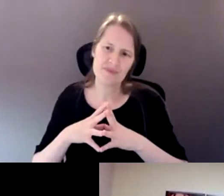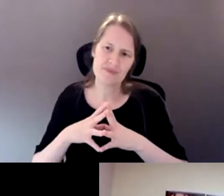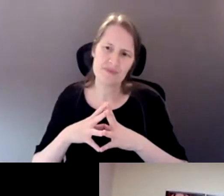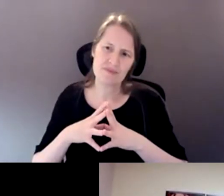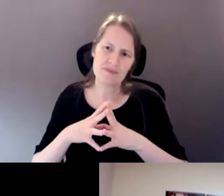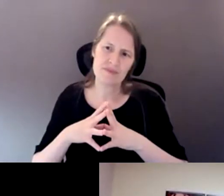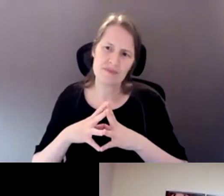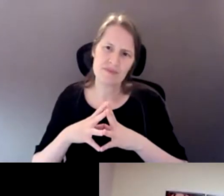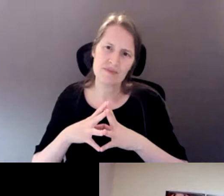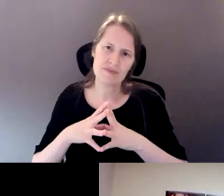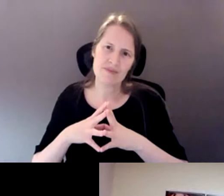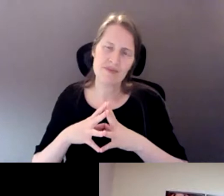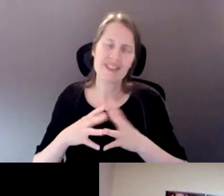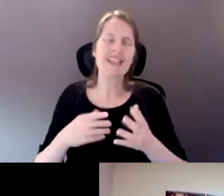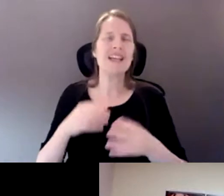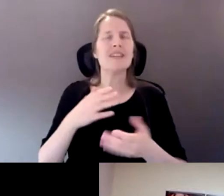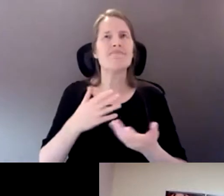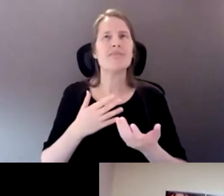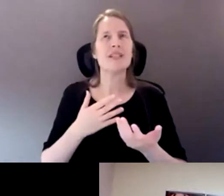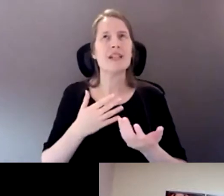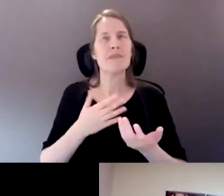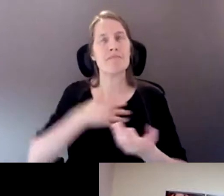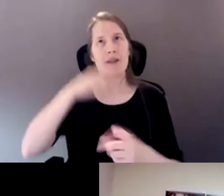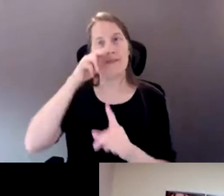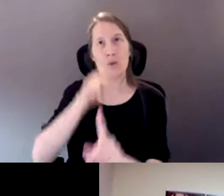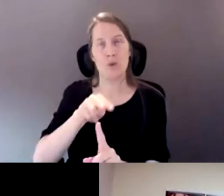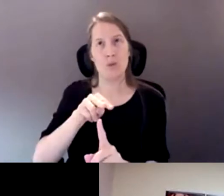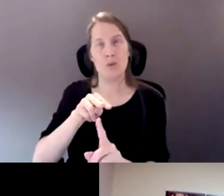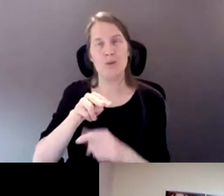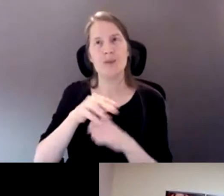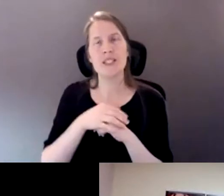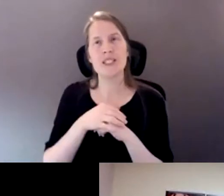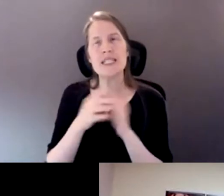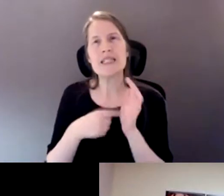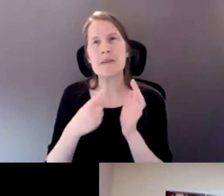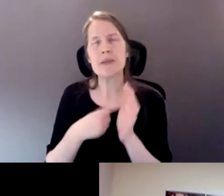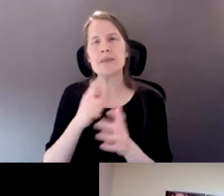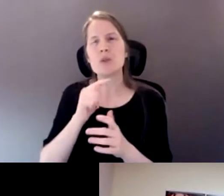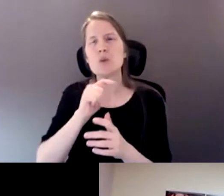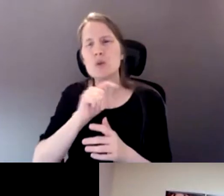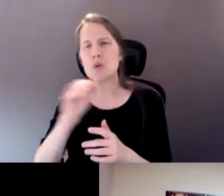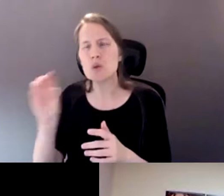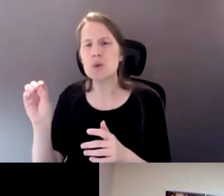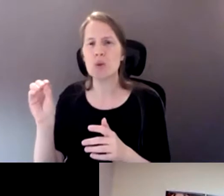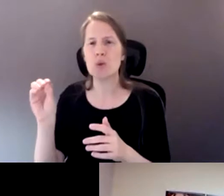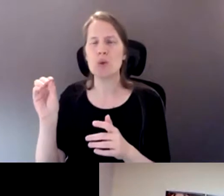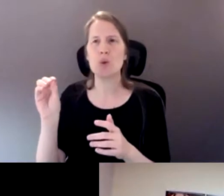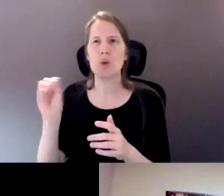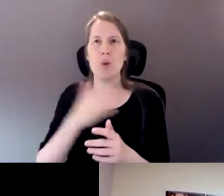in my view, too willing to separate ideas from actions.